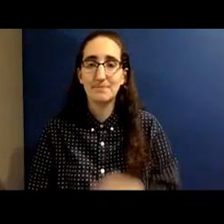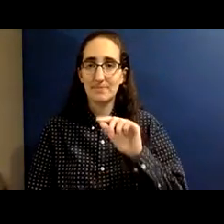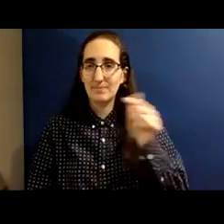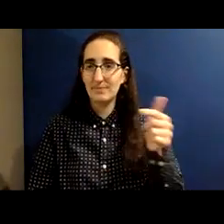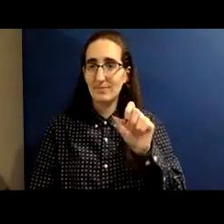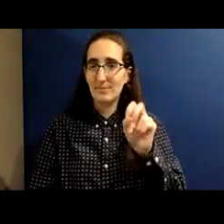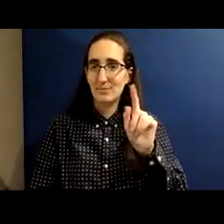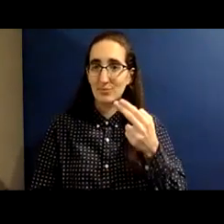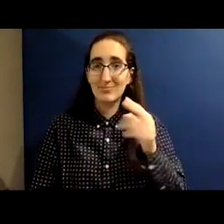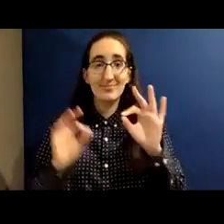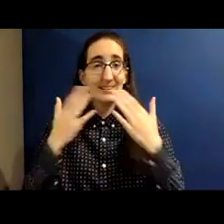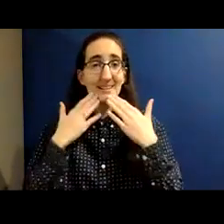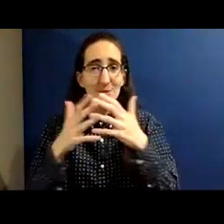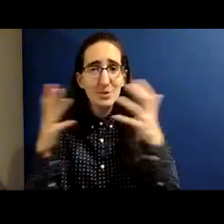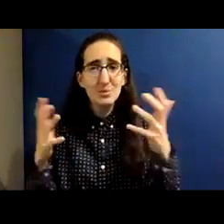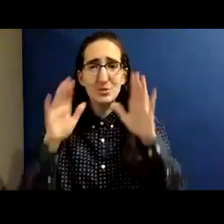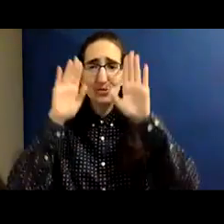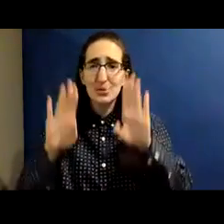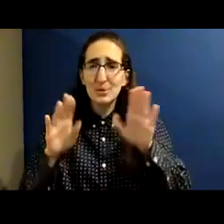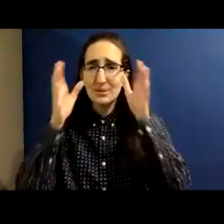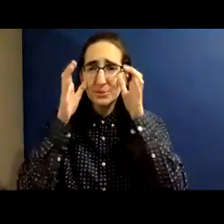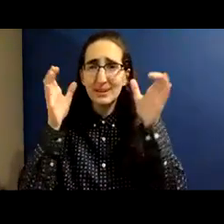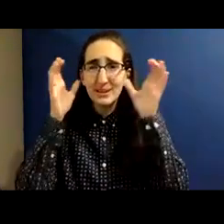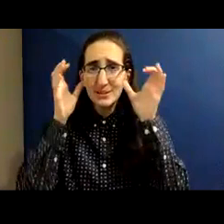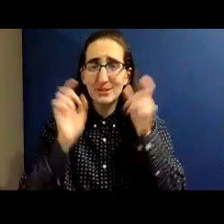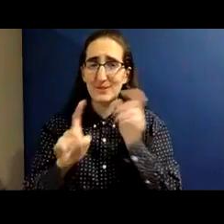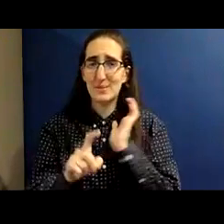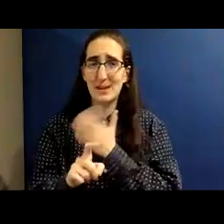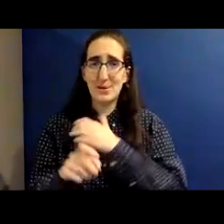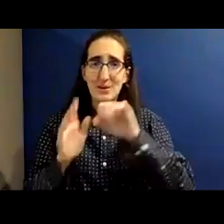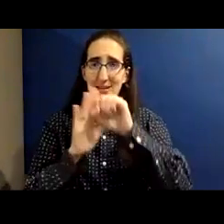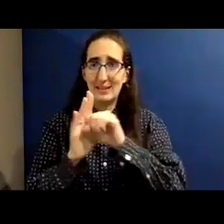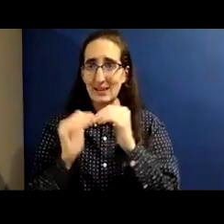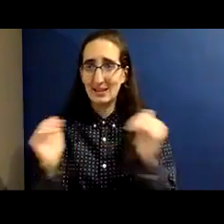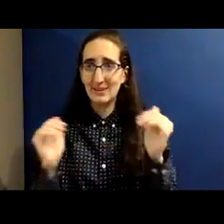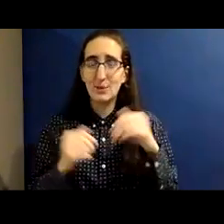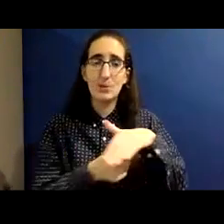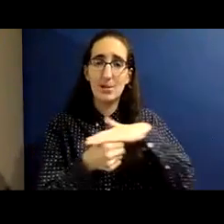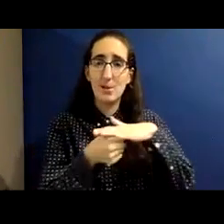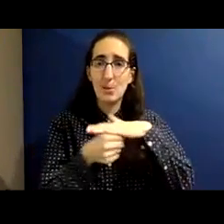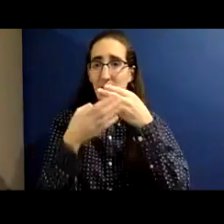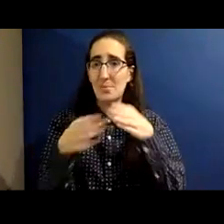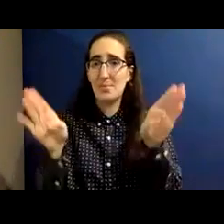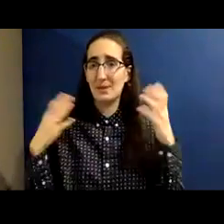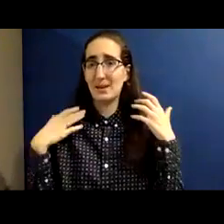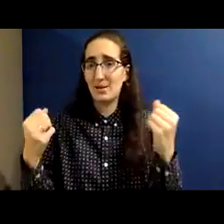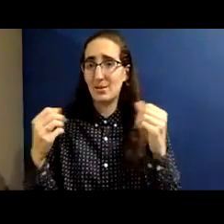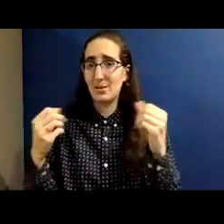Thank you so much. It's so great to hear from our state level and local public health